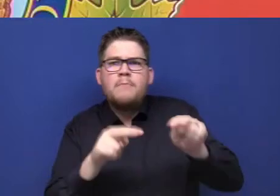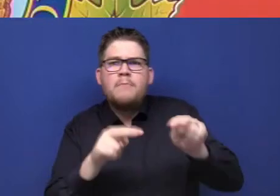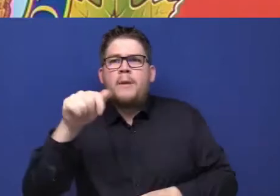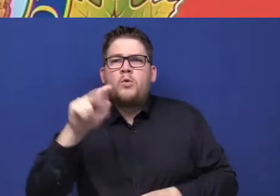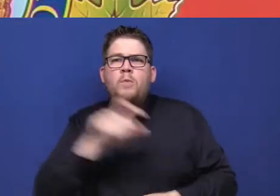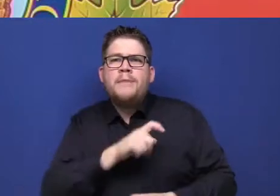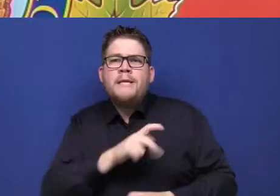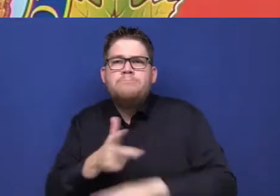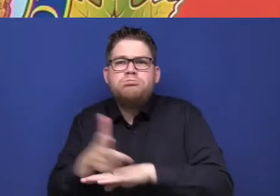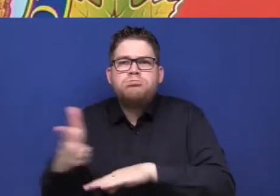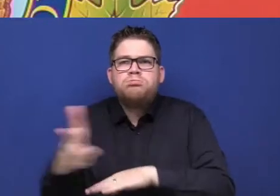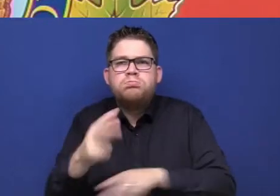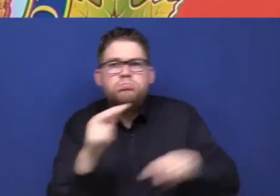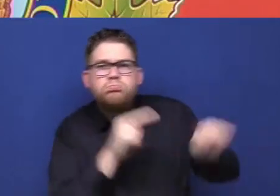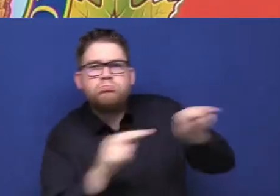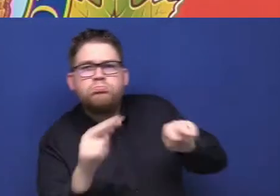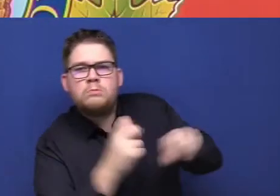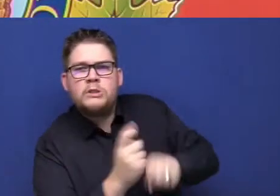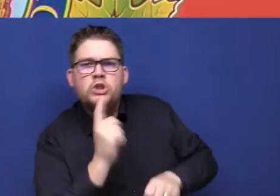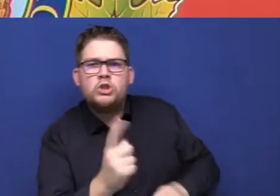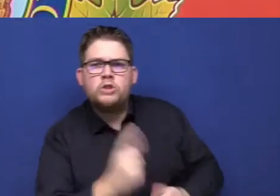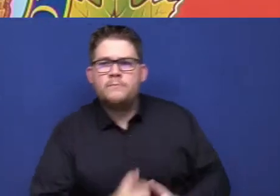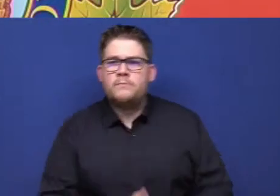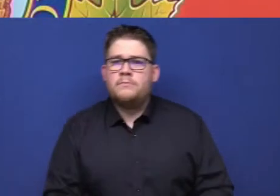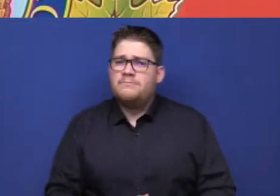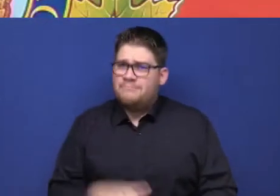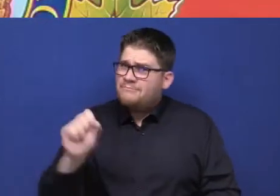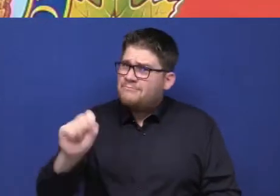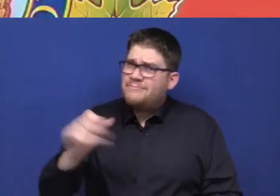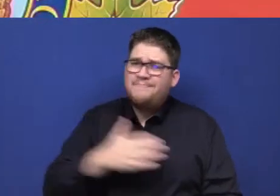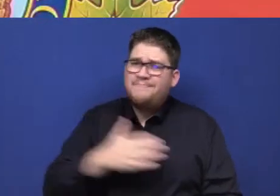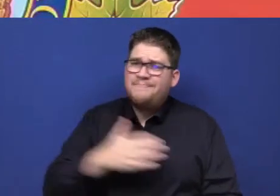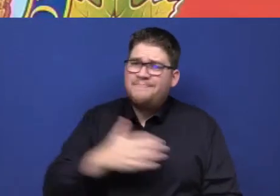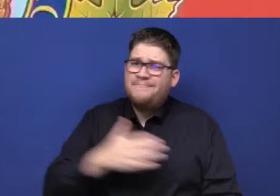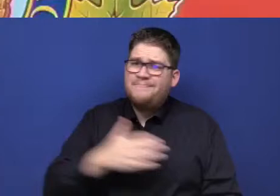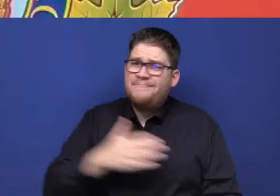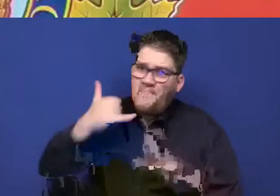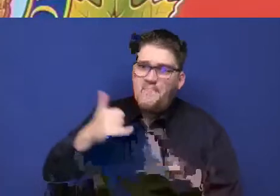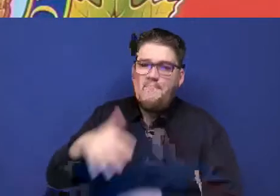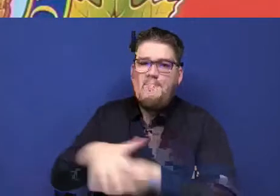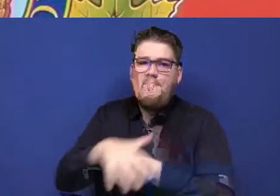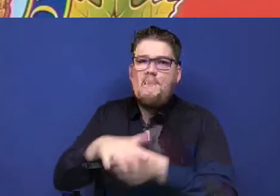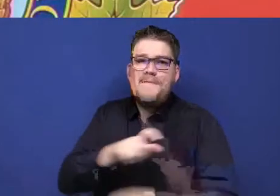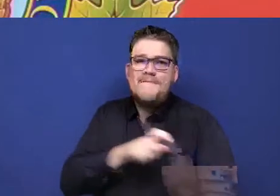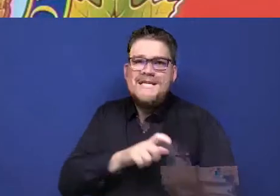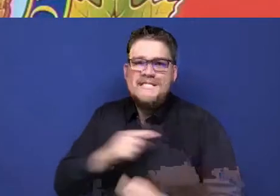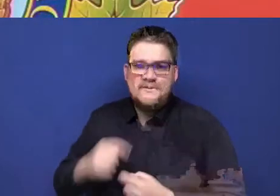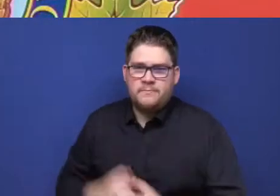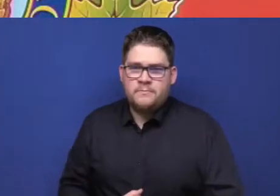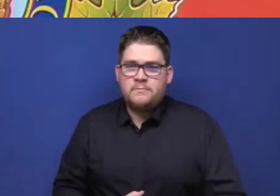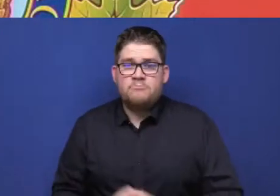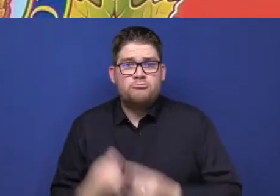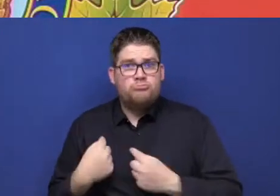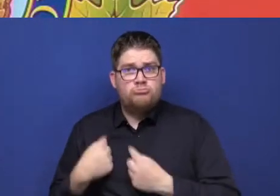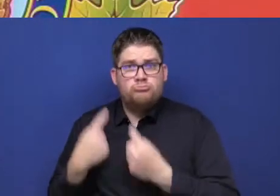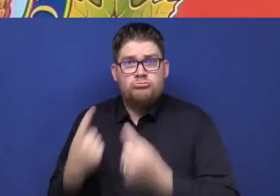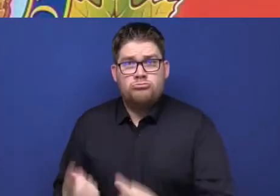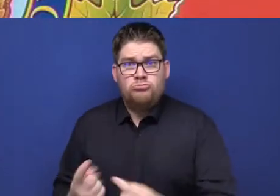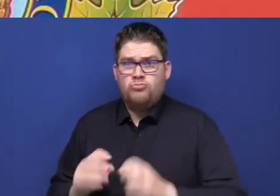or any reports of any other criminality received in any of the evacuated order areas. Marcella, do you have a